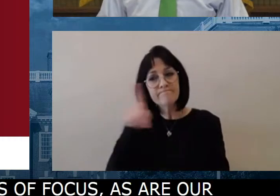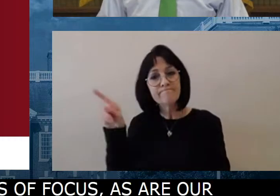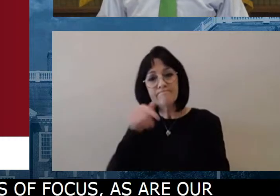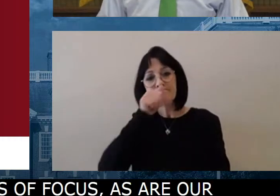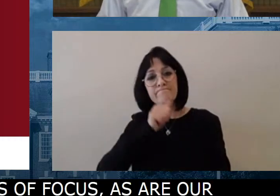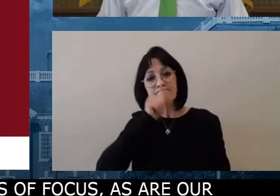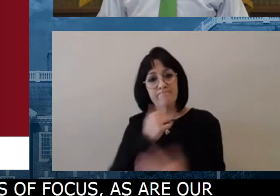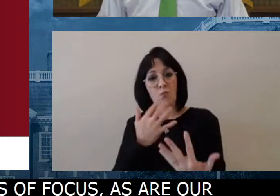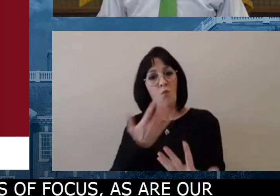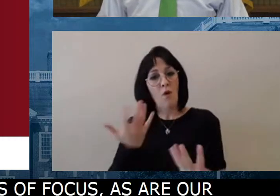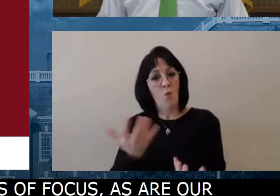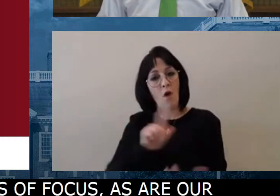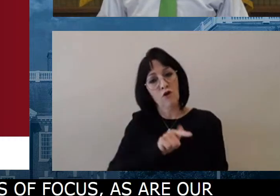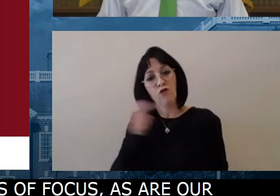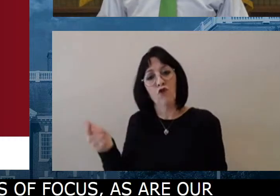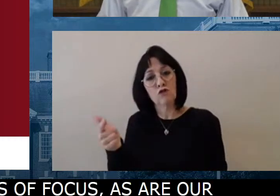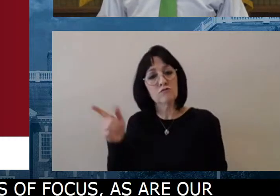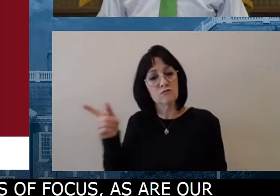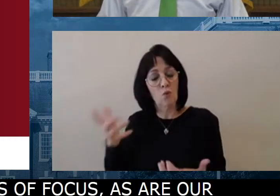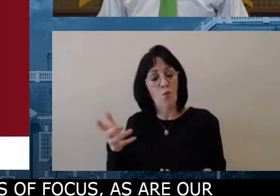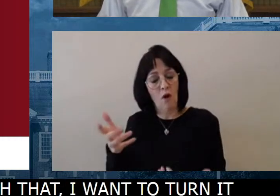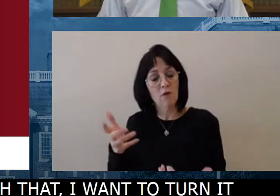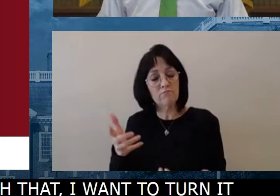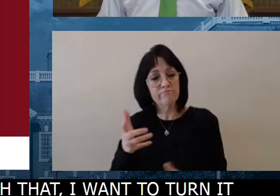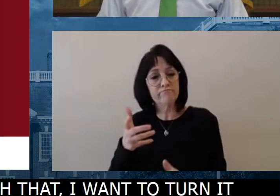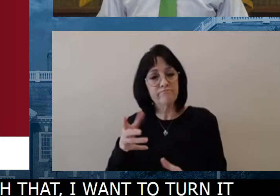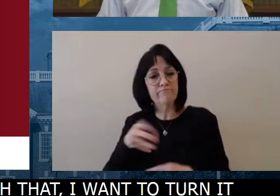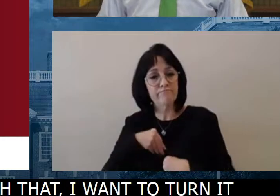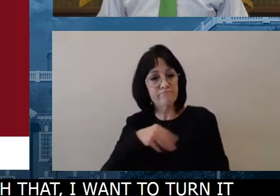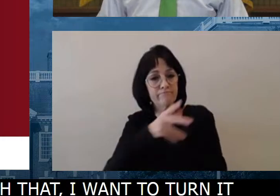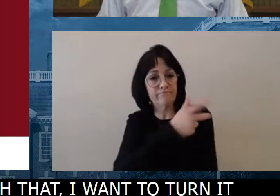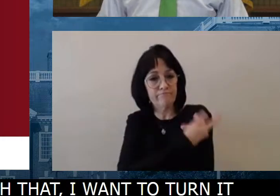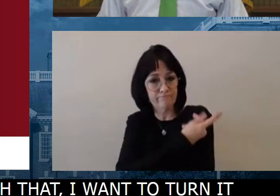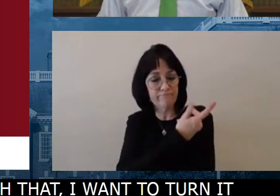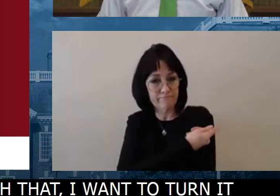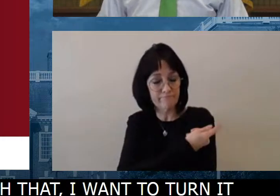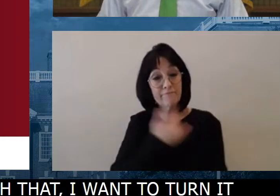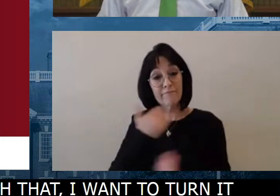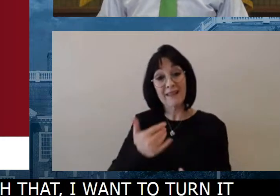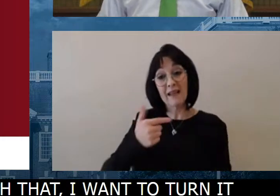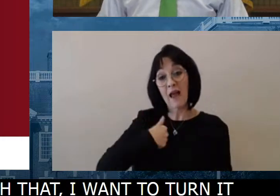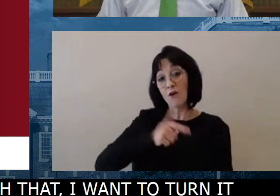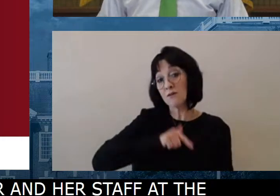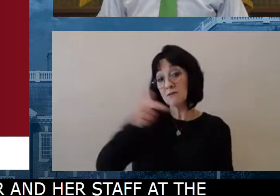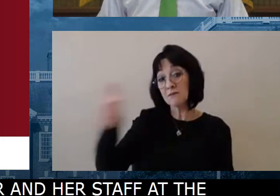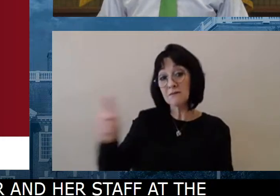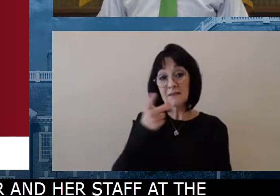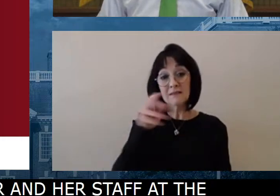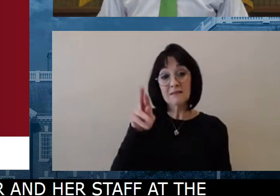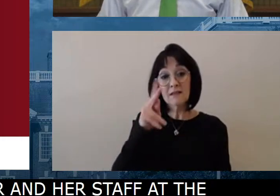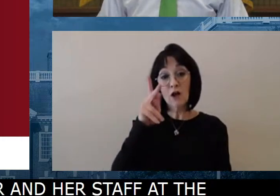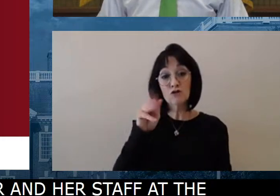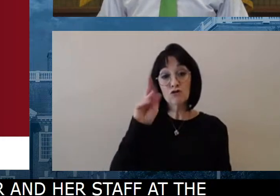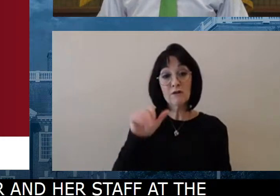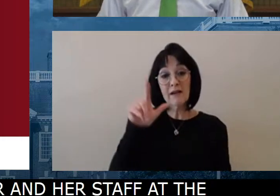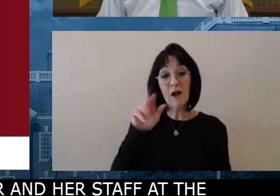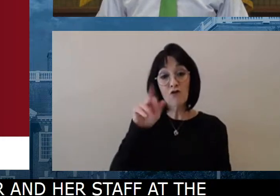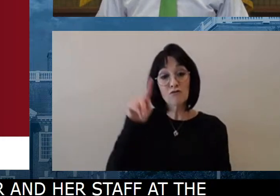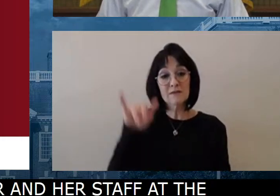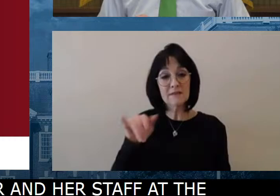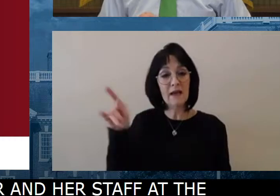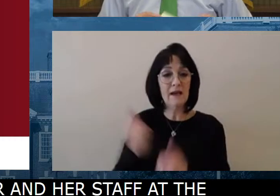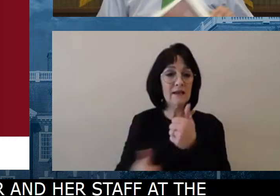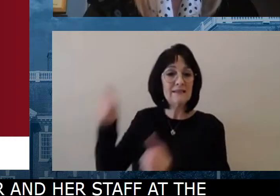Health for their tremendous work, for their vigilance, and for bringing us to this happy day with so much good news.